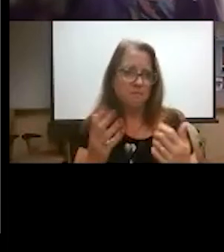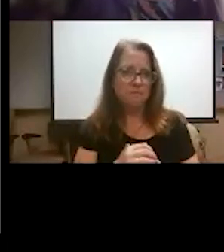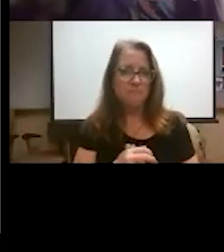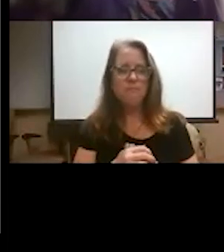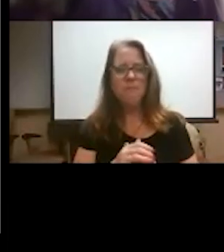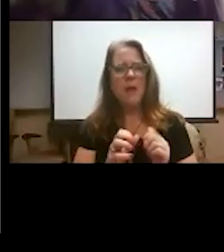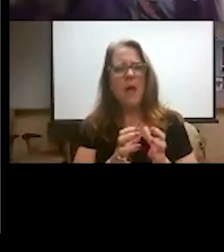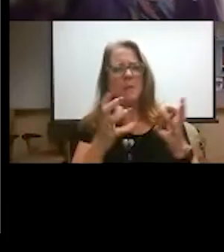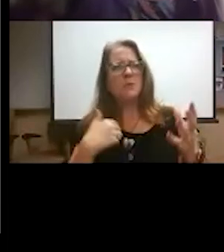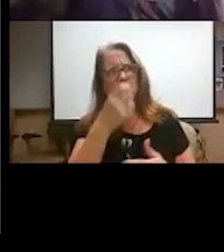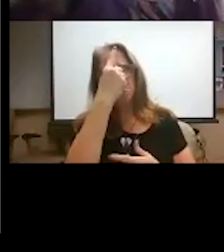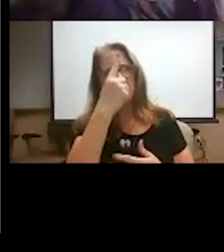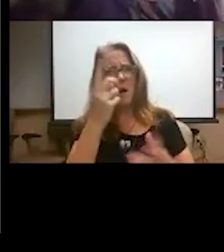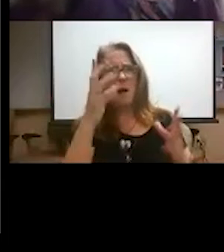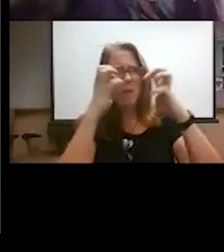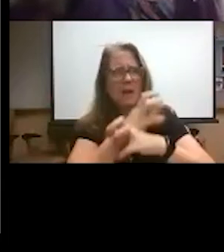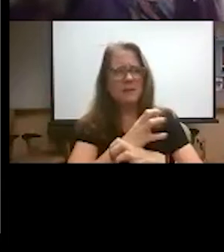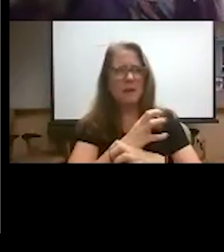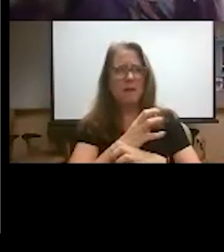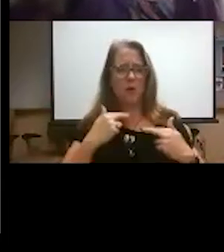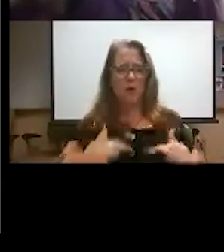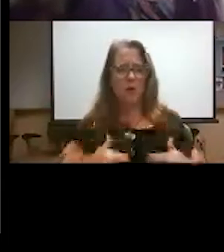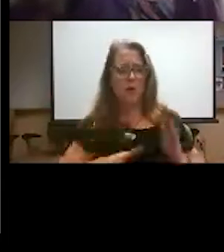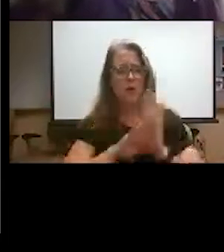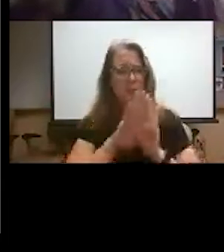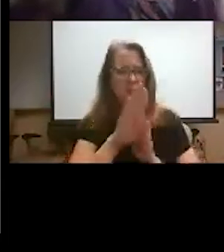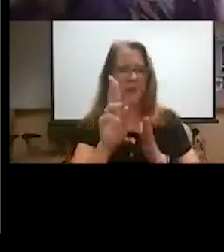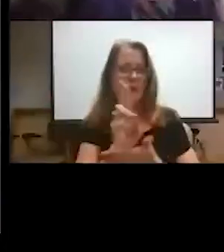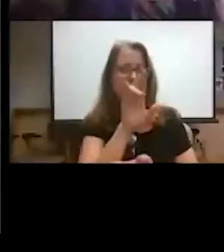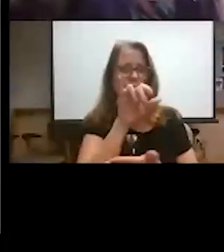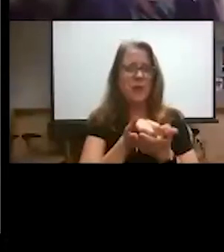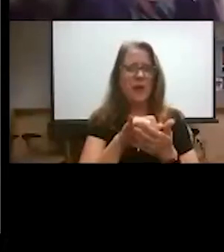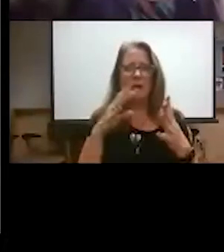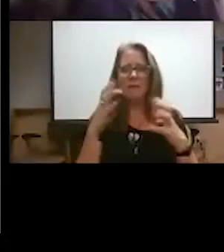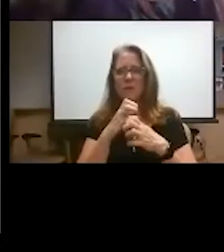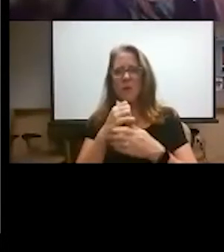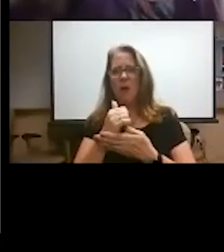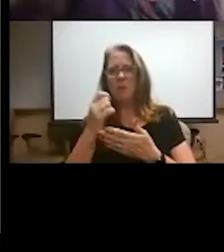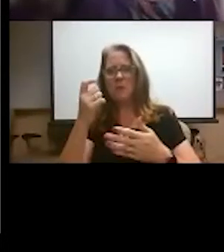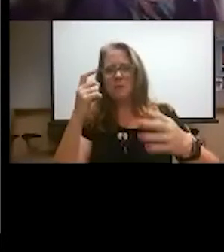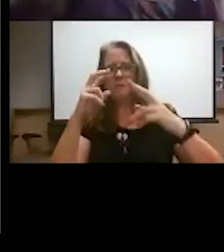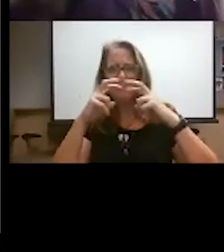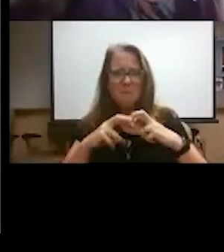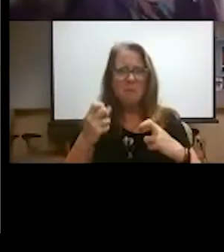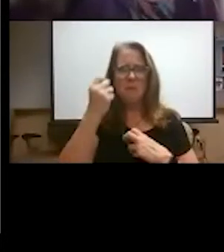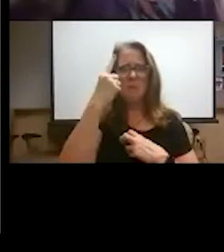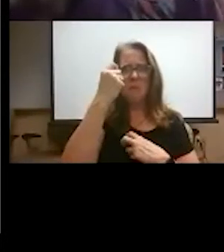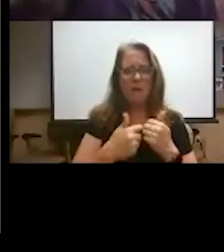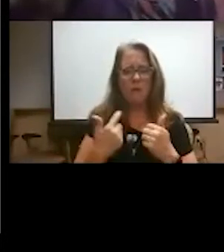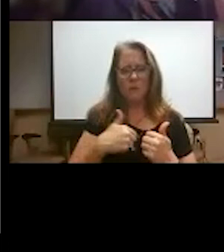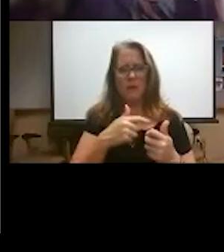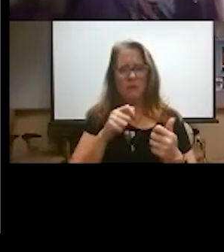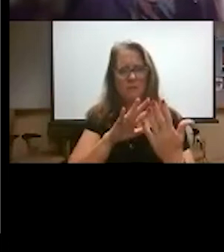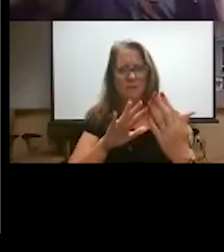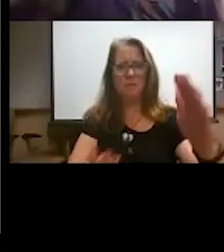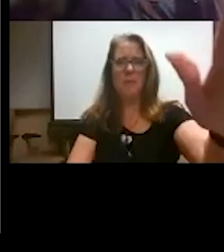we actually understand the complexity of human development and use that to assess and understand everyone we deal with?